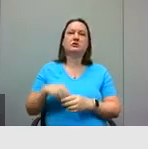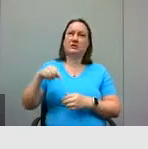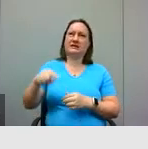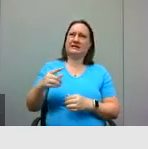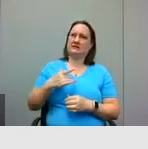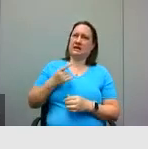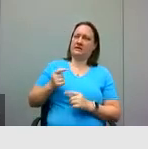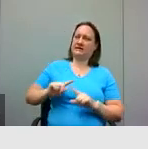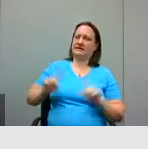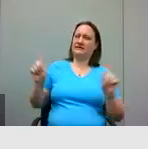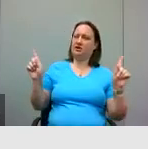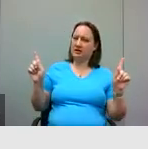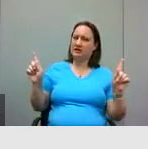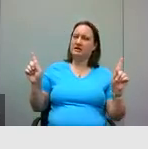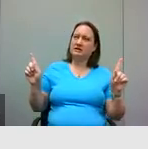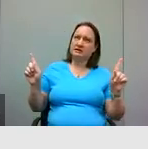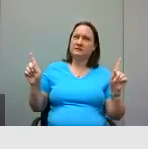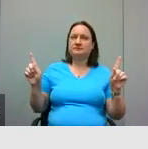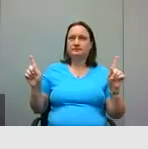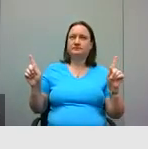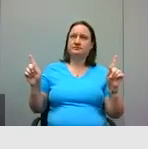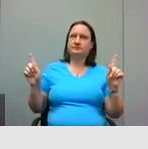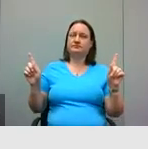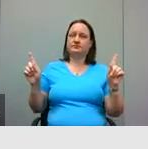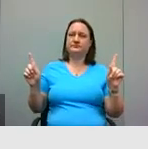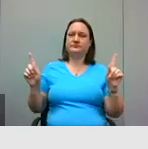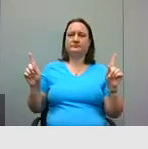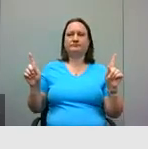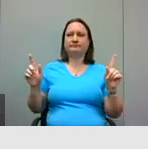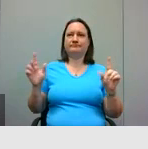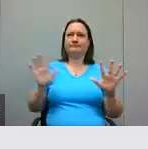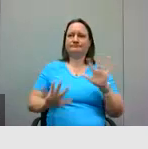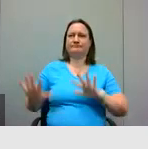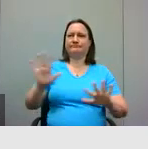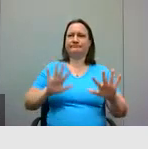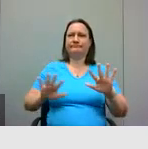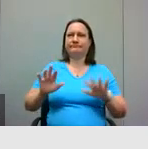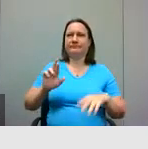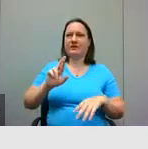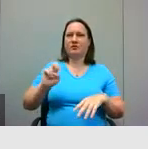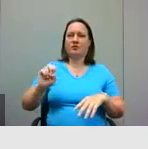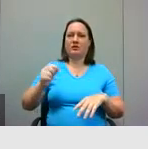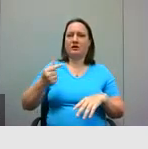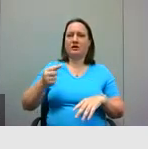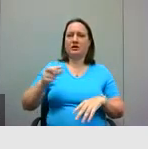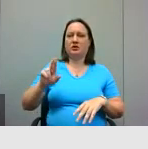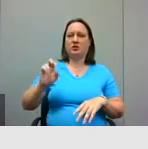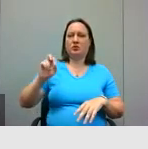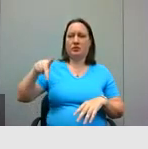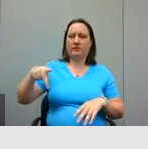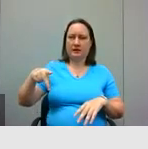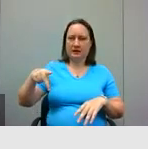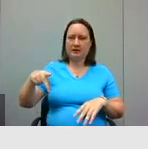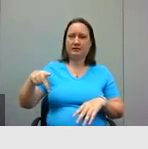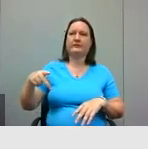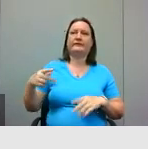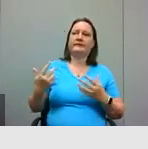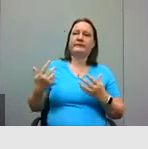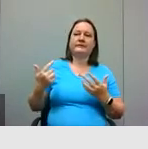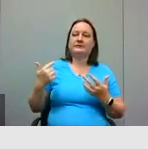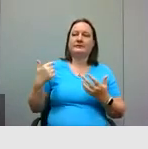just kind of in just regrouping. I'm not saying a whole lot because we've had a few emails, but other than that,